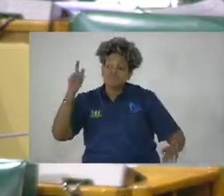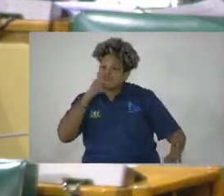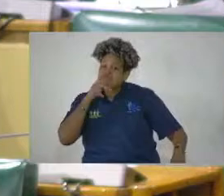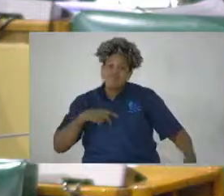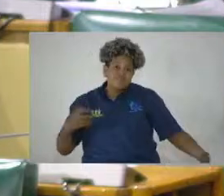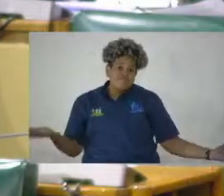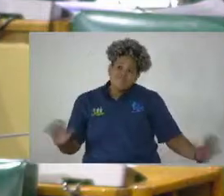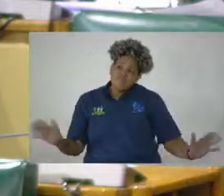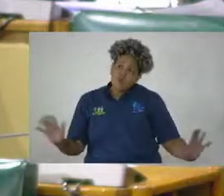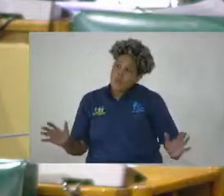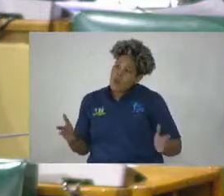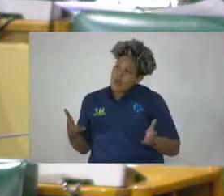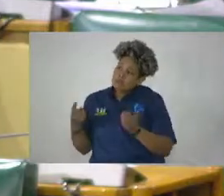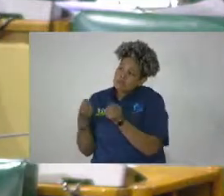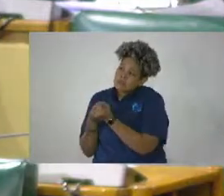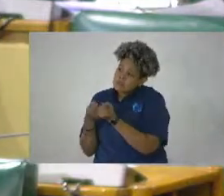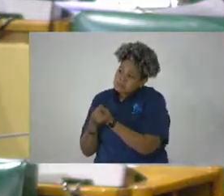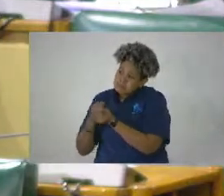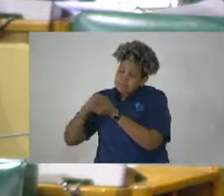Manley Airport.